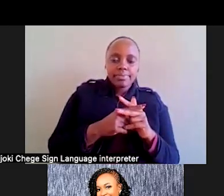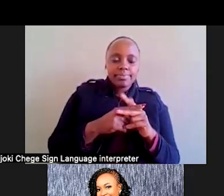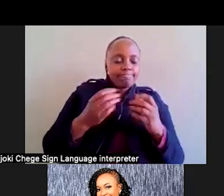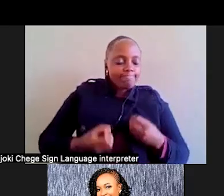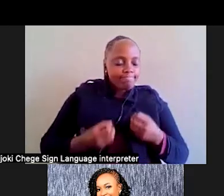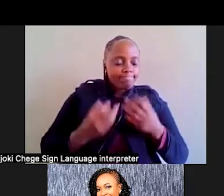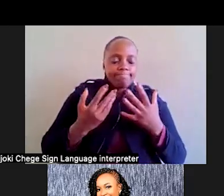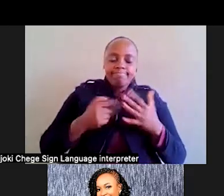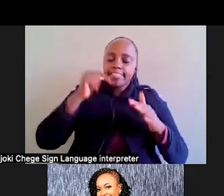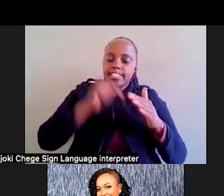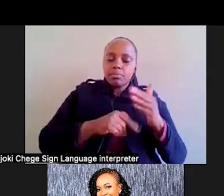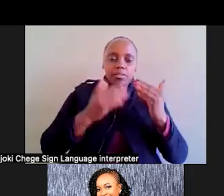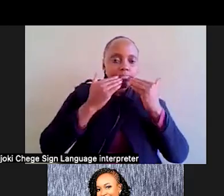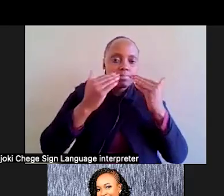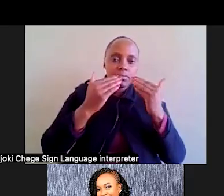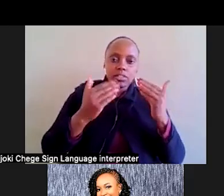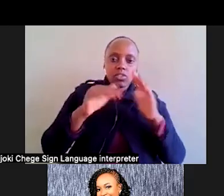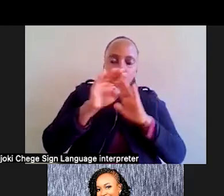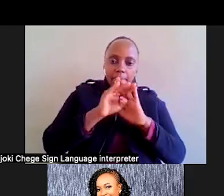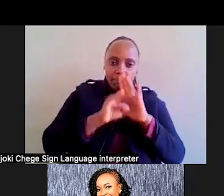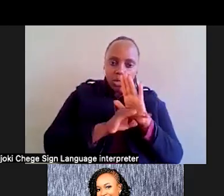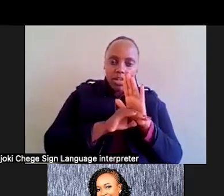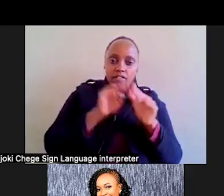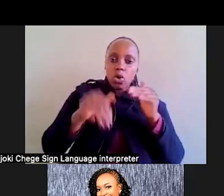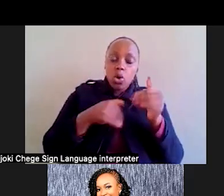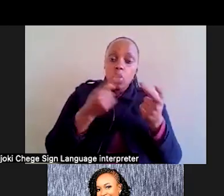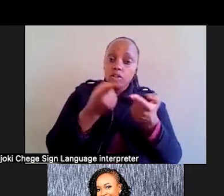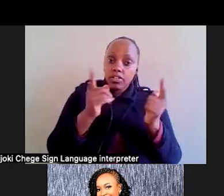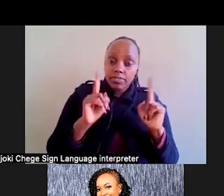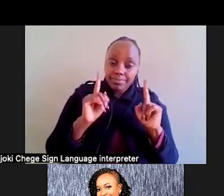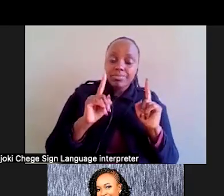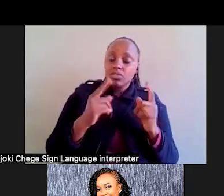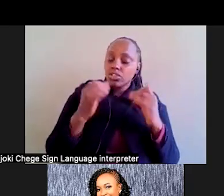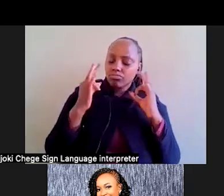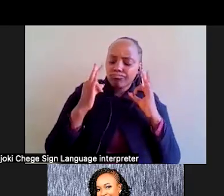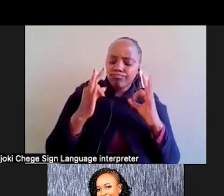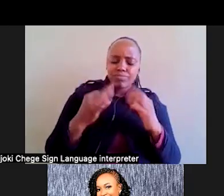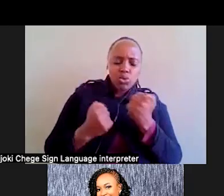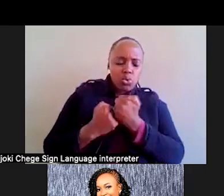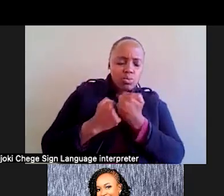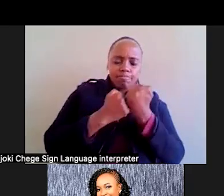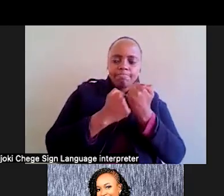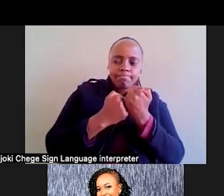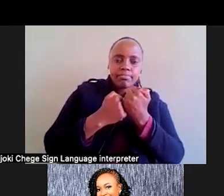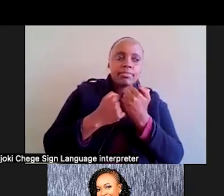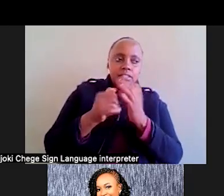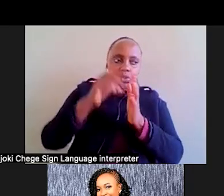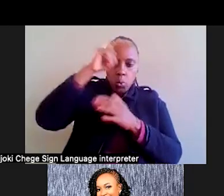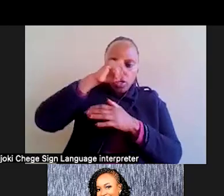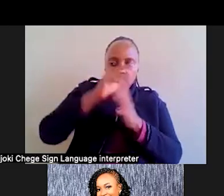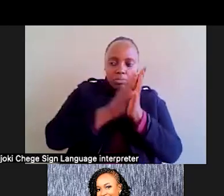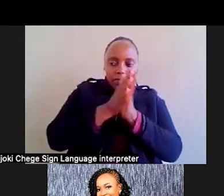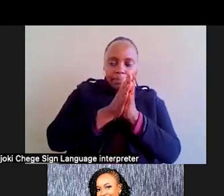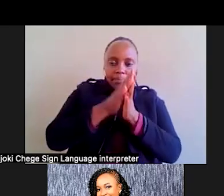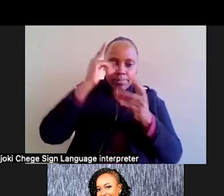our gratitude as a program for all of you, for your steadfast commitment, wisdom, and passion towards